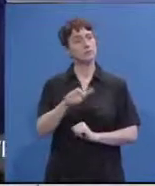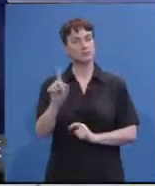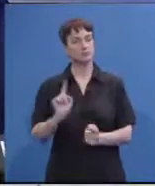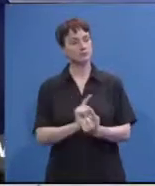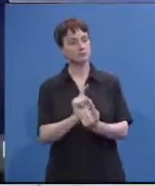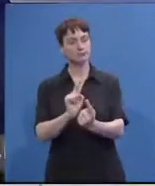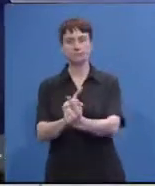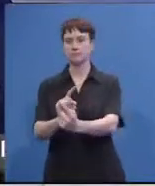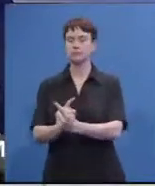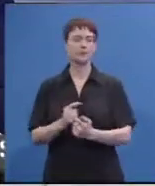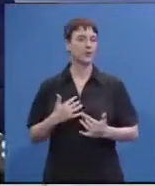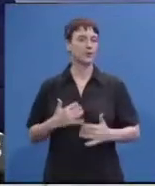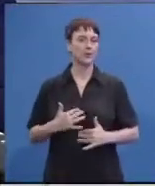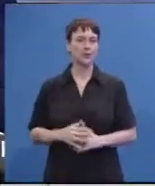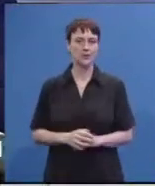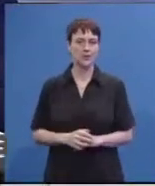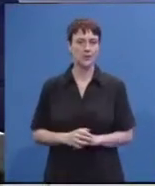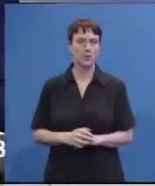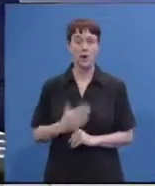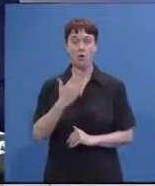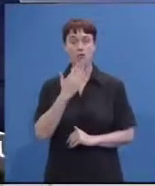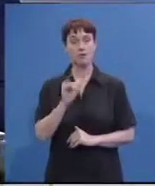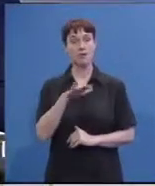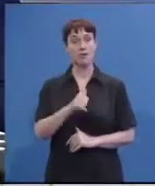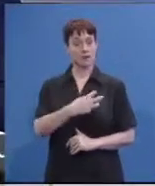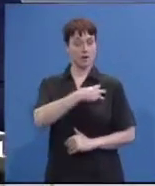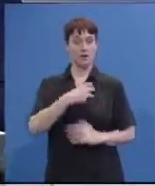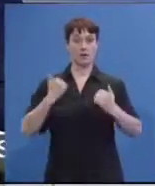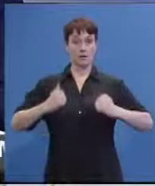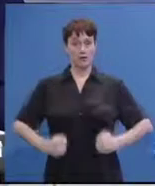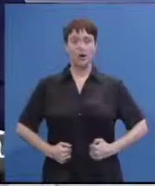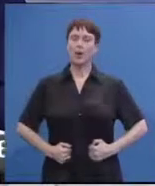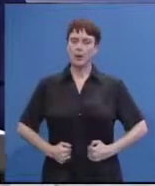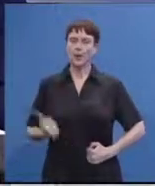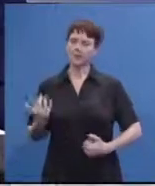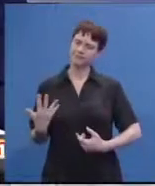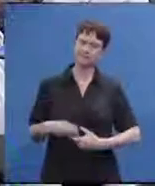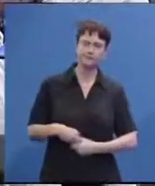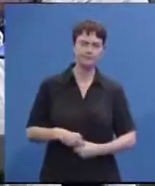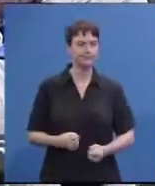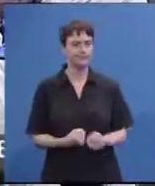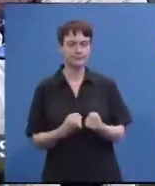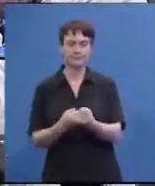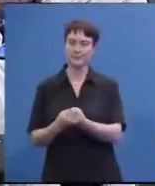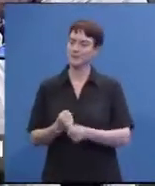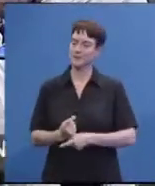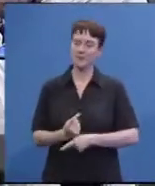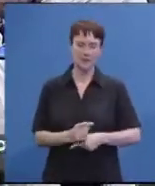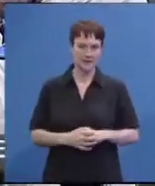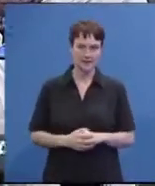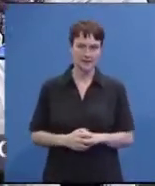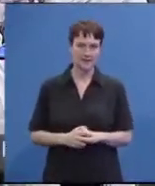donned the national jersey. I think if you go to each and everyone and ask them, you know,